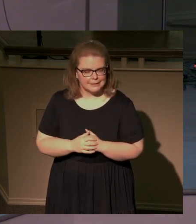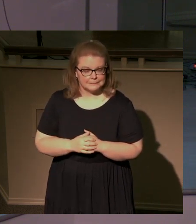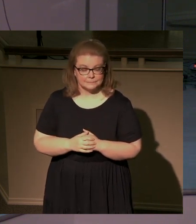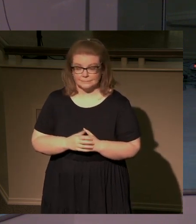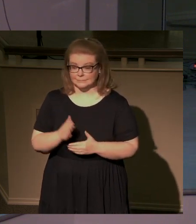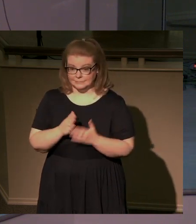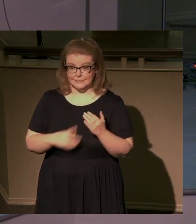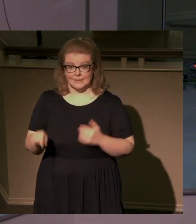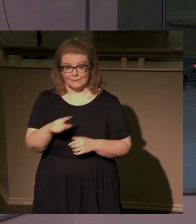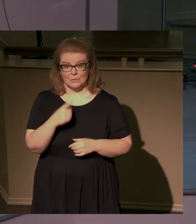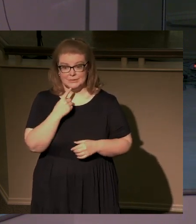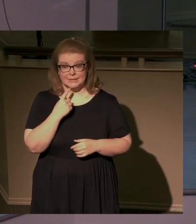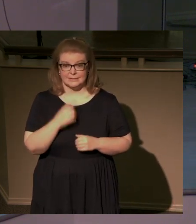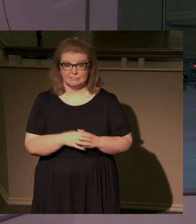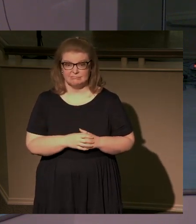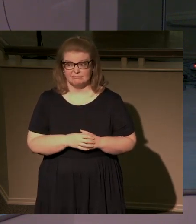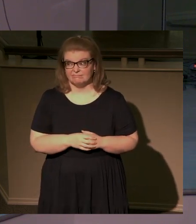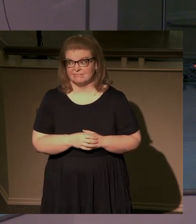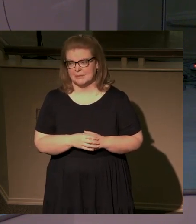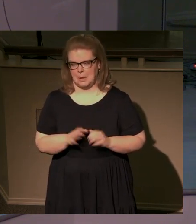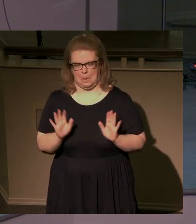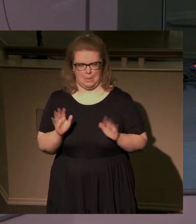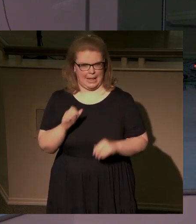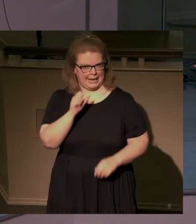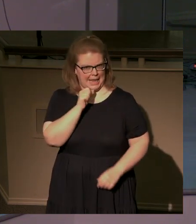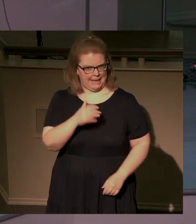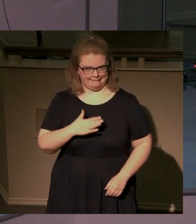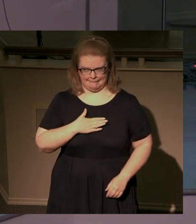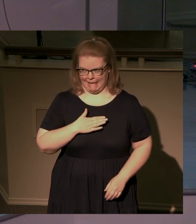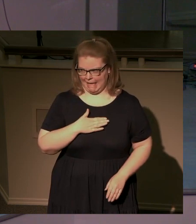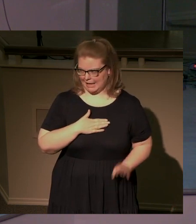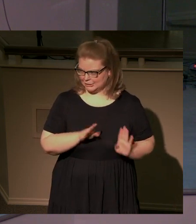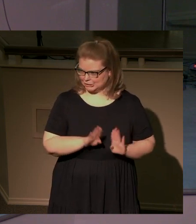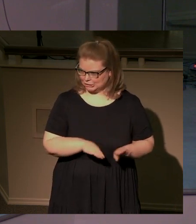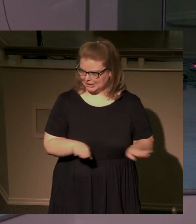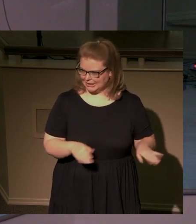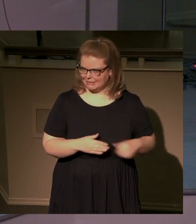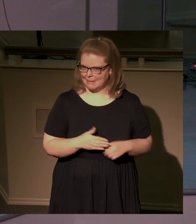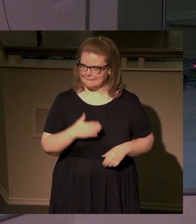Some of you are saying, it's not my child.